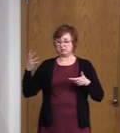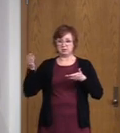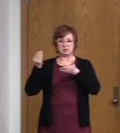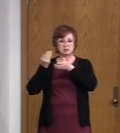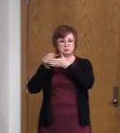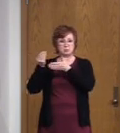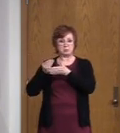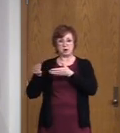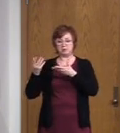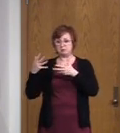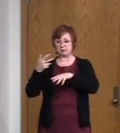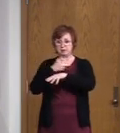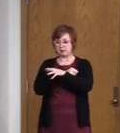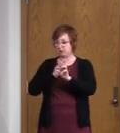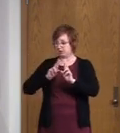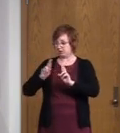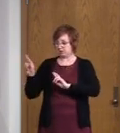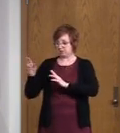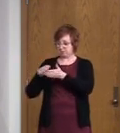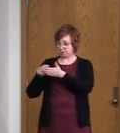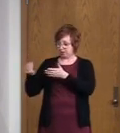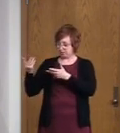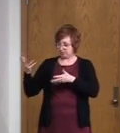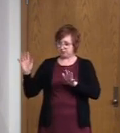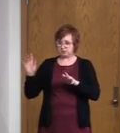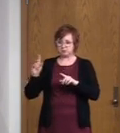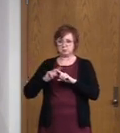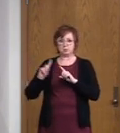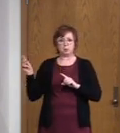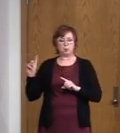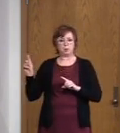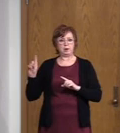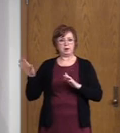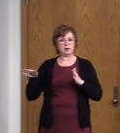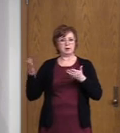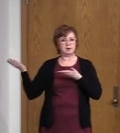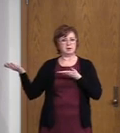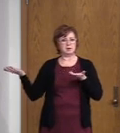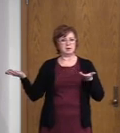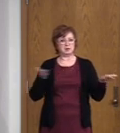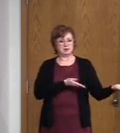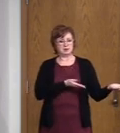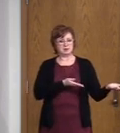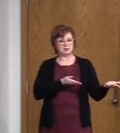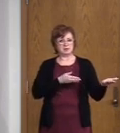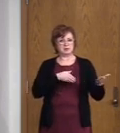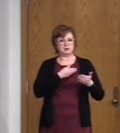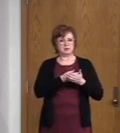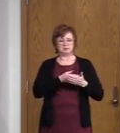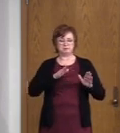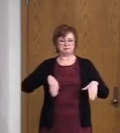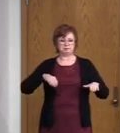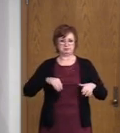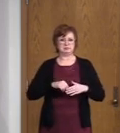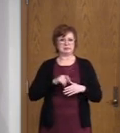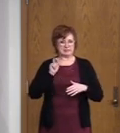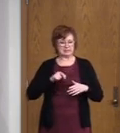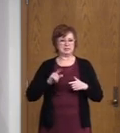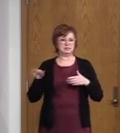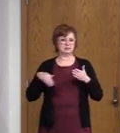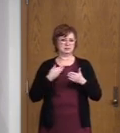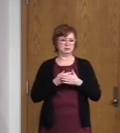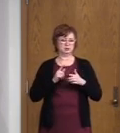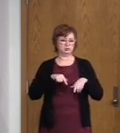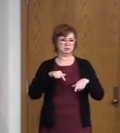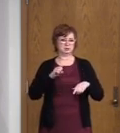and multiple vaccines, but we need them actually to arrive on the soil in Saskatchewan so we can get them into people's arms. So the only other